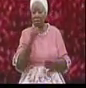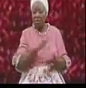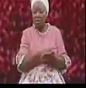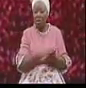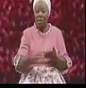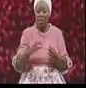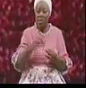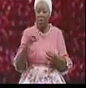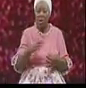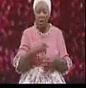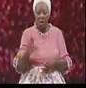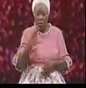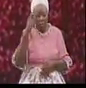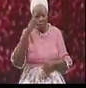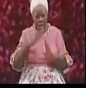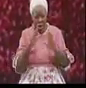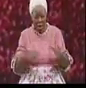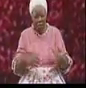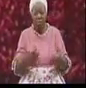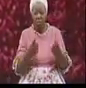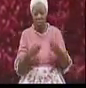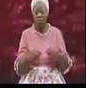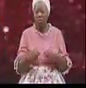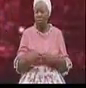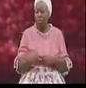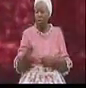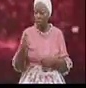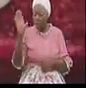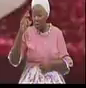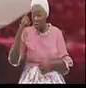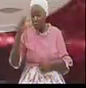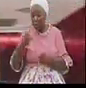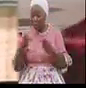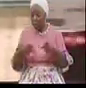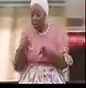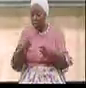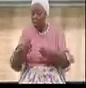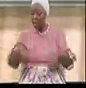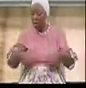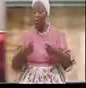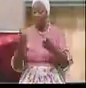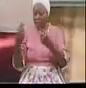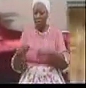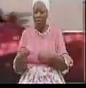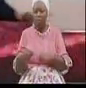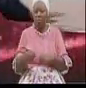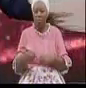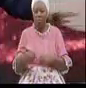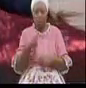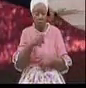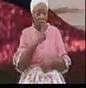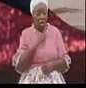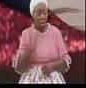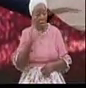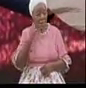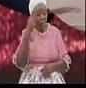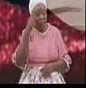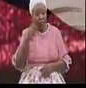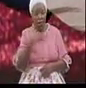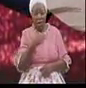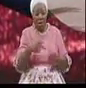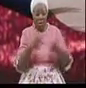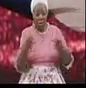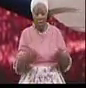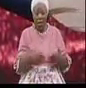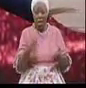You're looking for accommodation, come. You're looking for a place of abode, come. You're looking for a